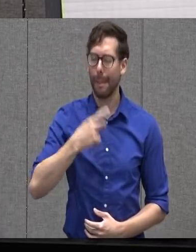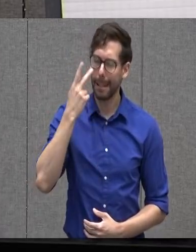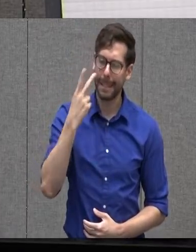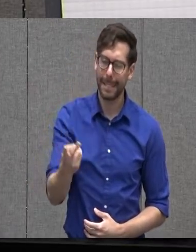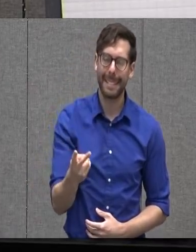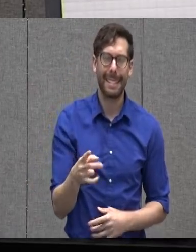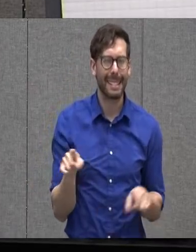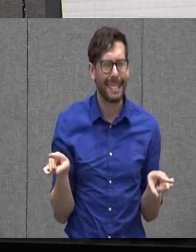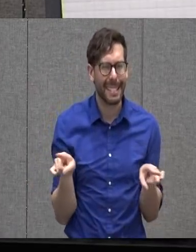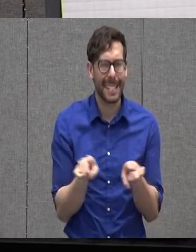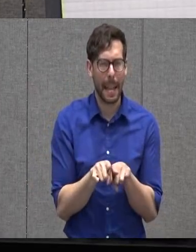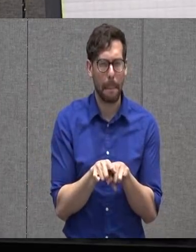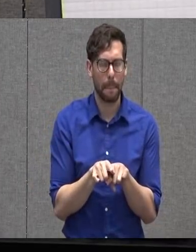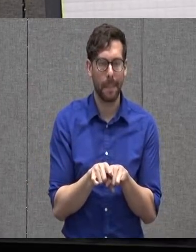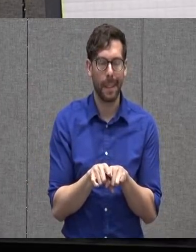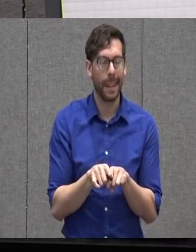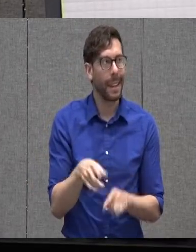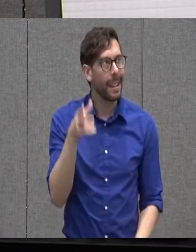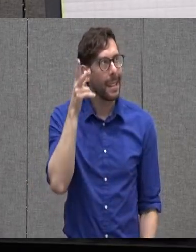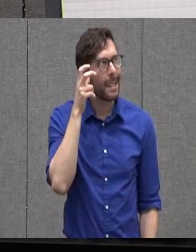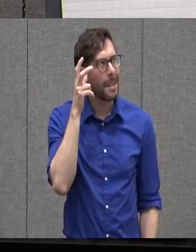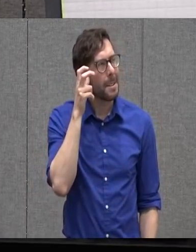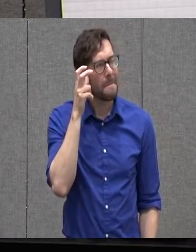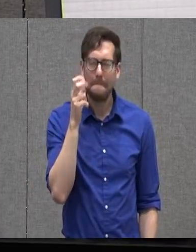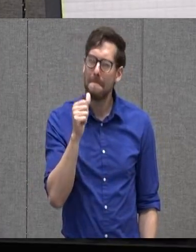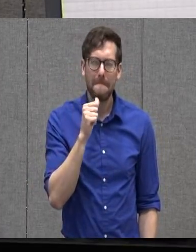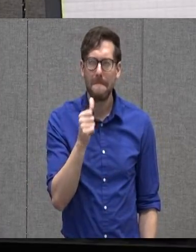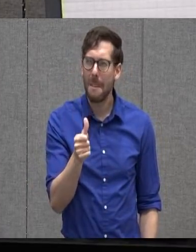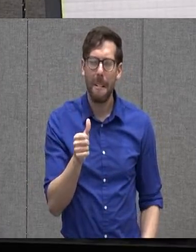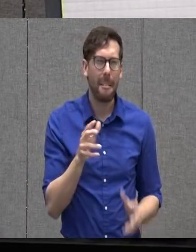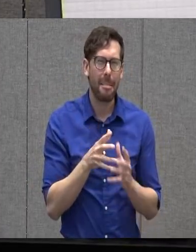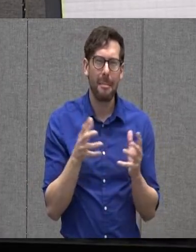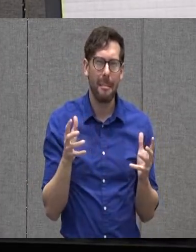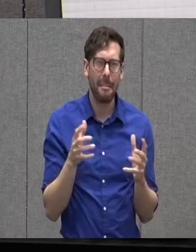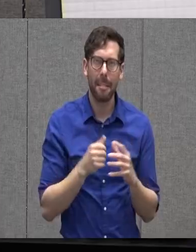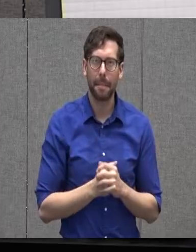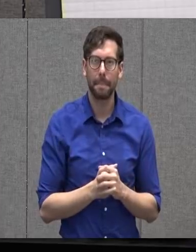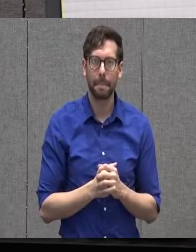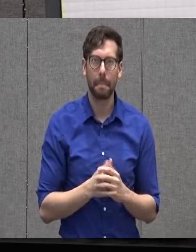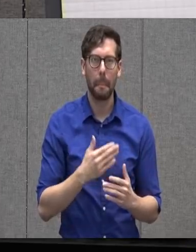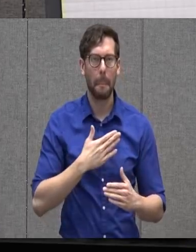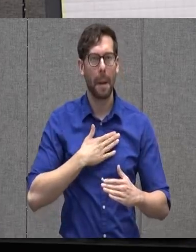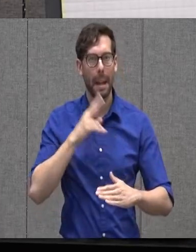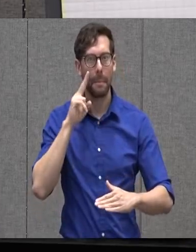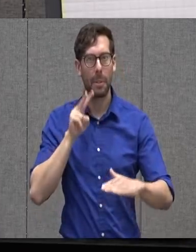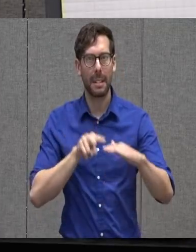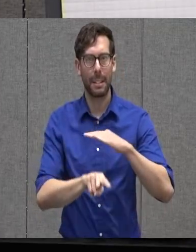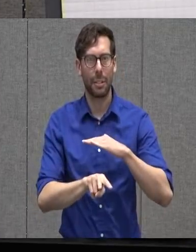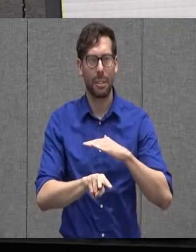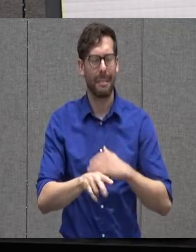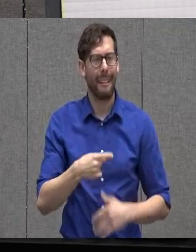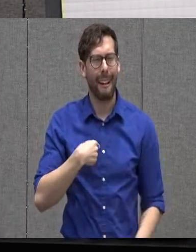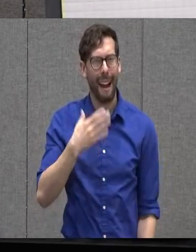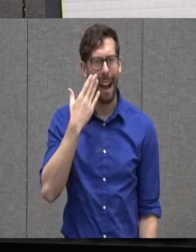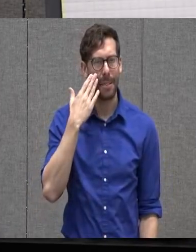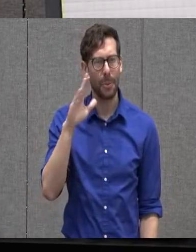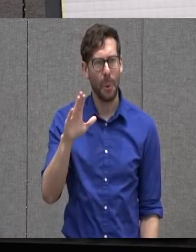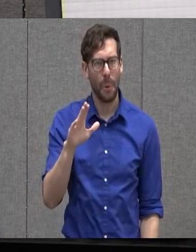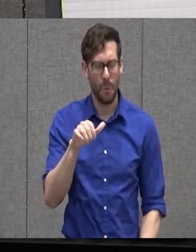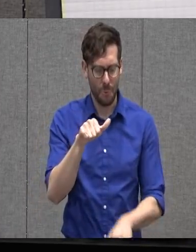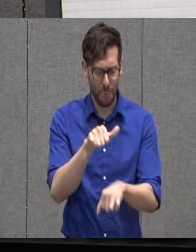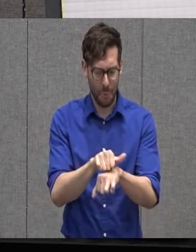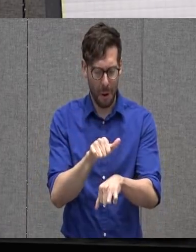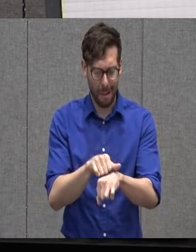probably wouldn't hear a lot. And so I predict that I maybe wouldn't know if this rock was hot or